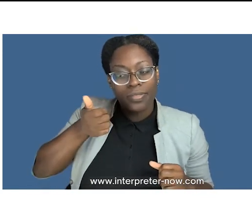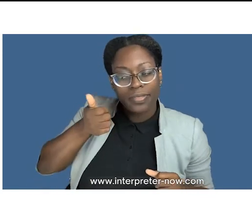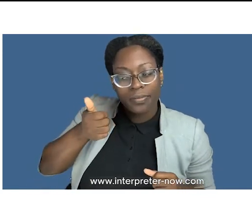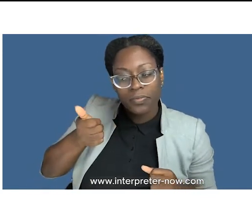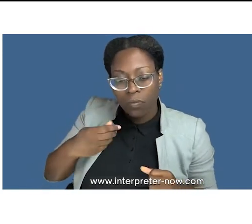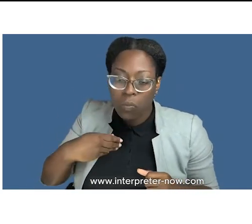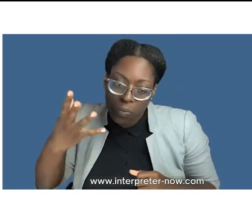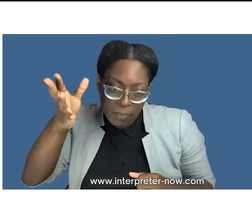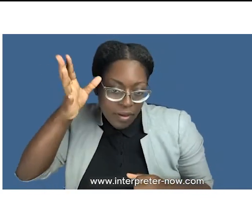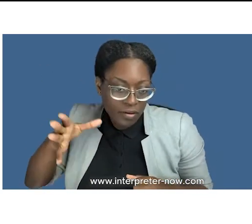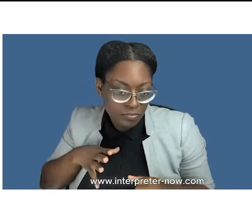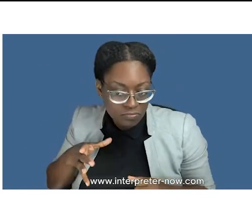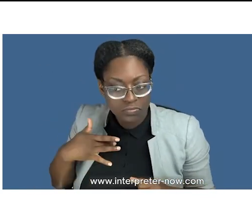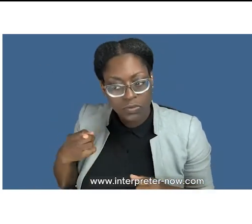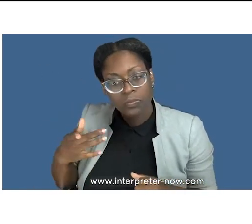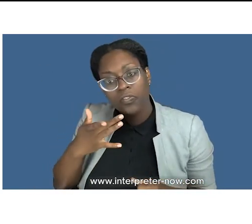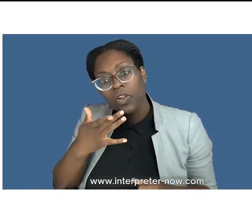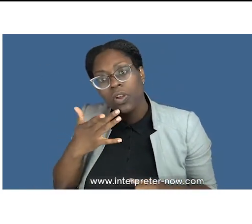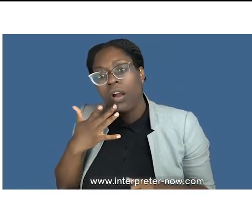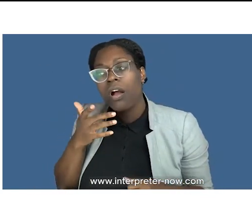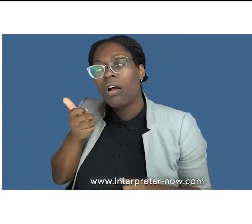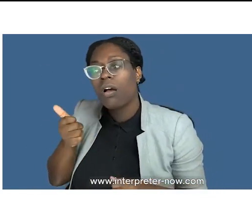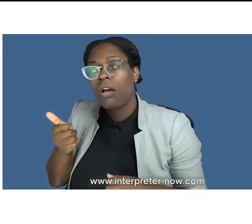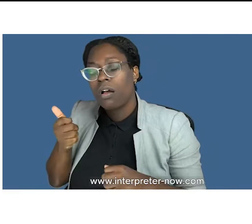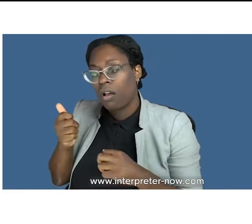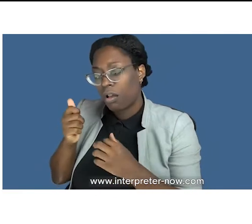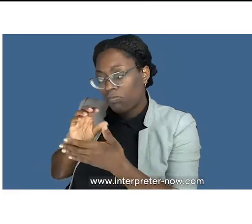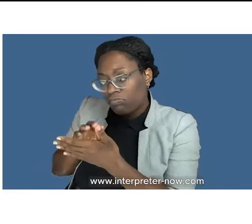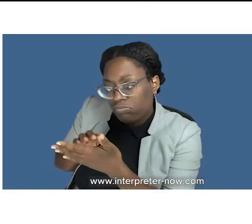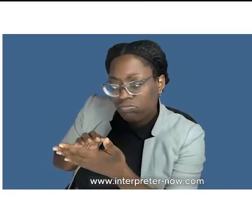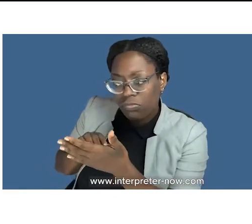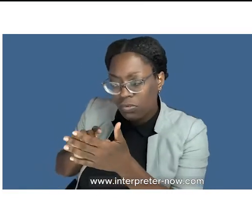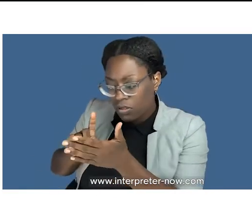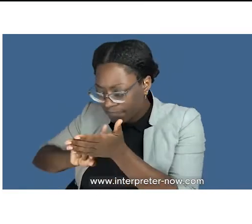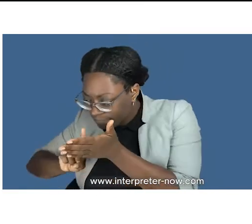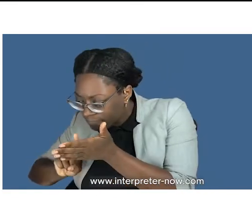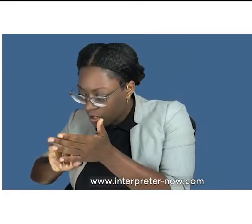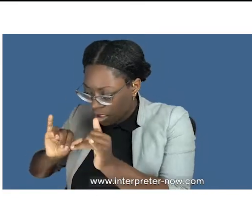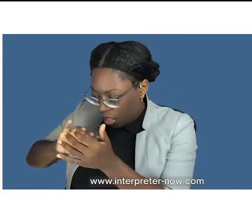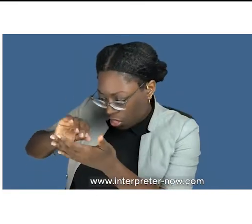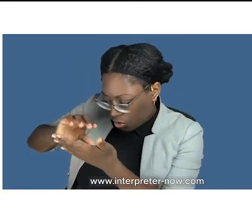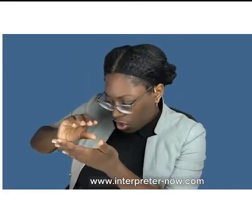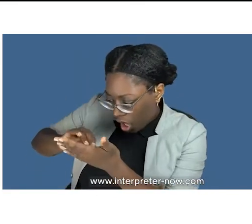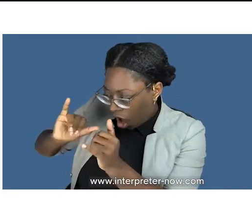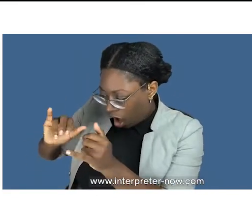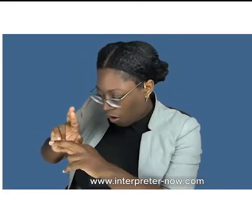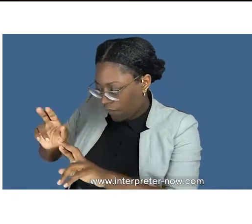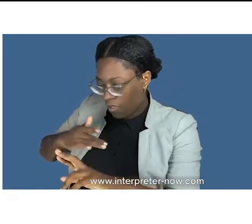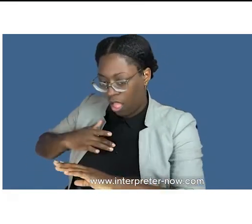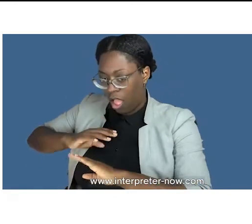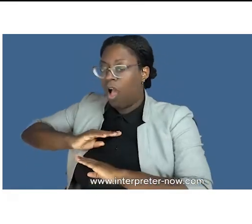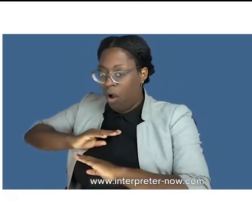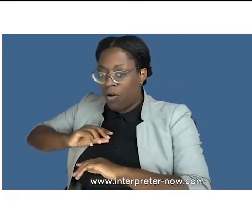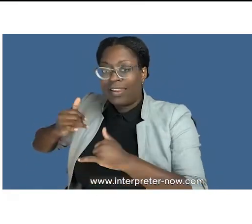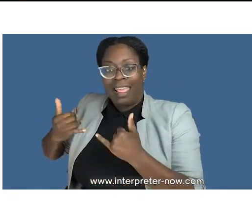learn from training, and learn kind of on their own, and kind of start to the process first